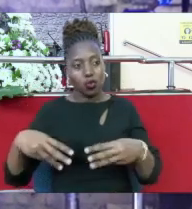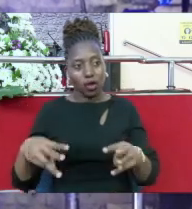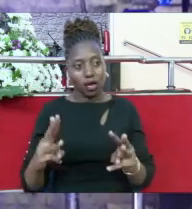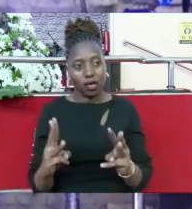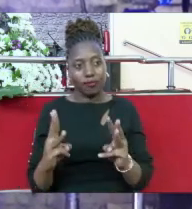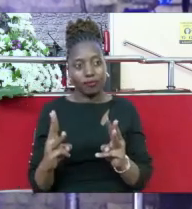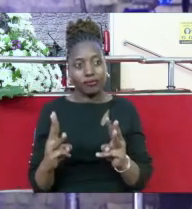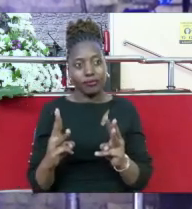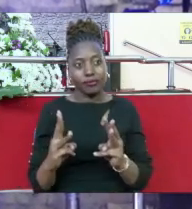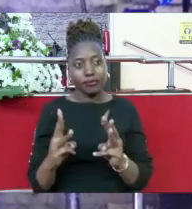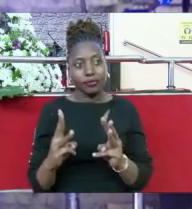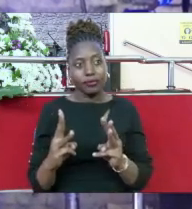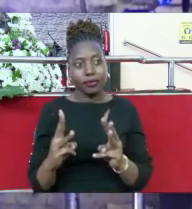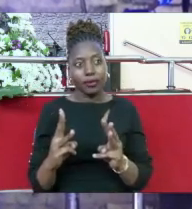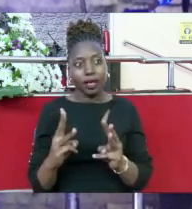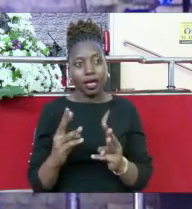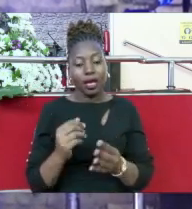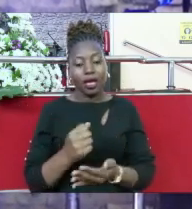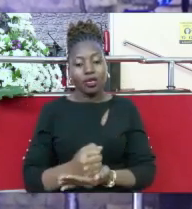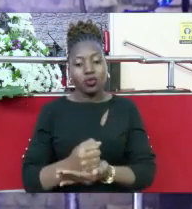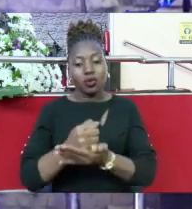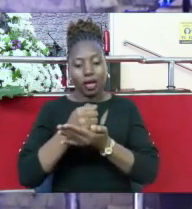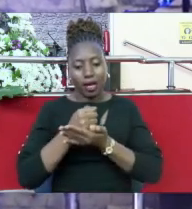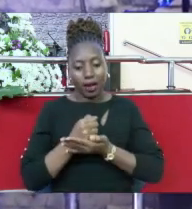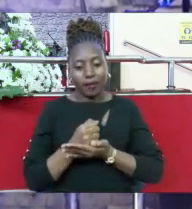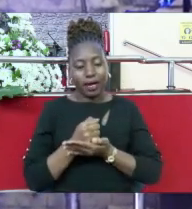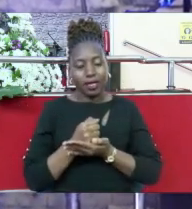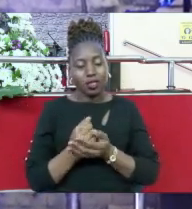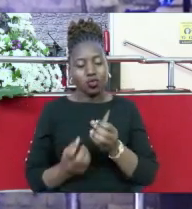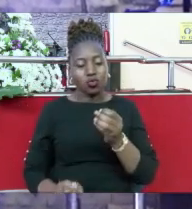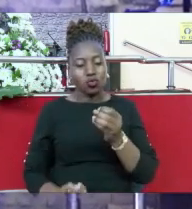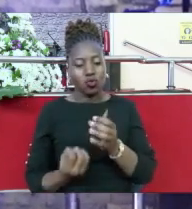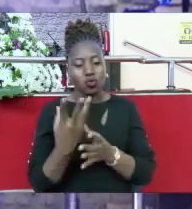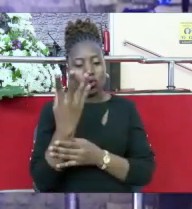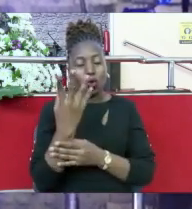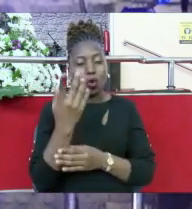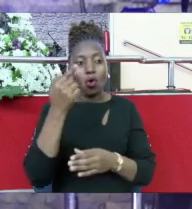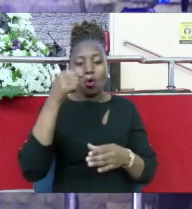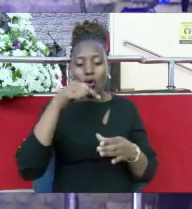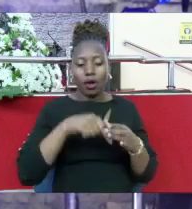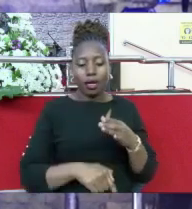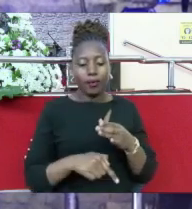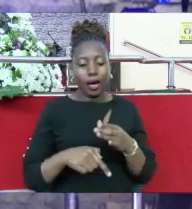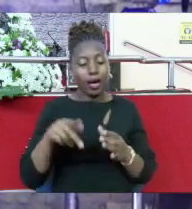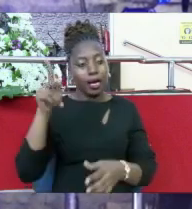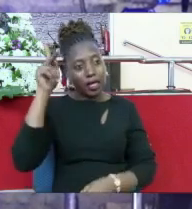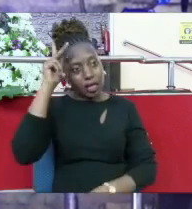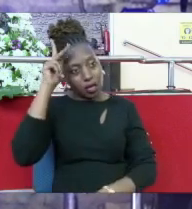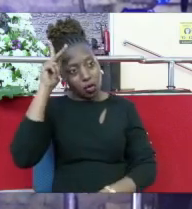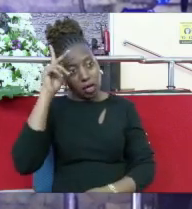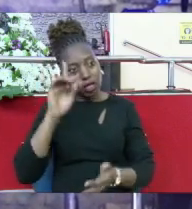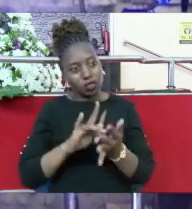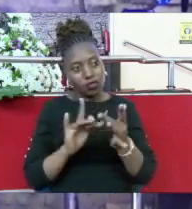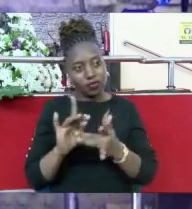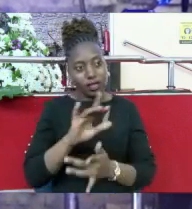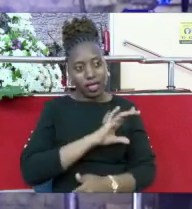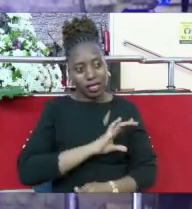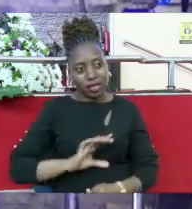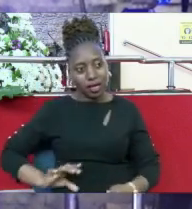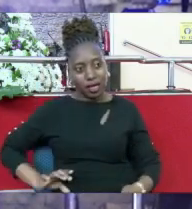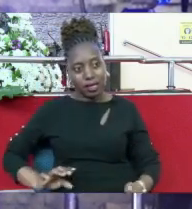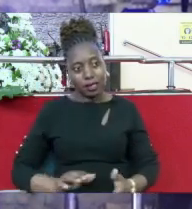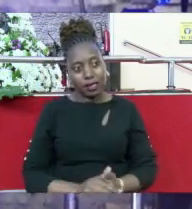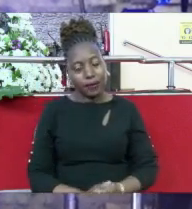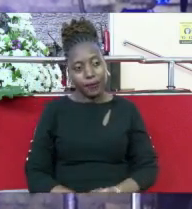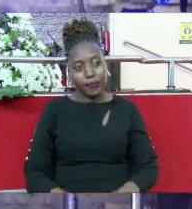ambayo inafaa, they will help us to grow deeper in the knowledge of Jesus Christ. Zitatuwezesha tukaweza kumjua